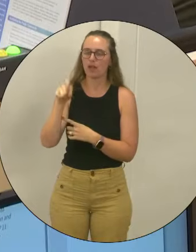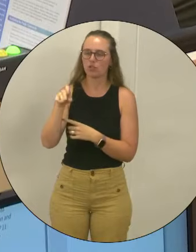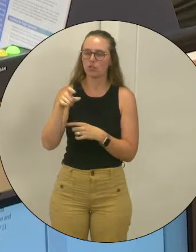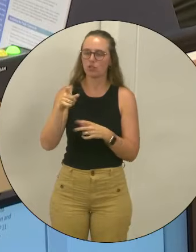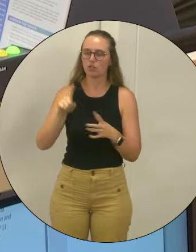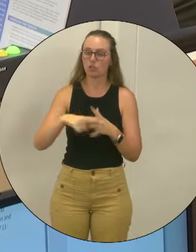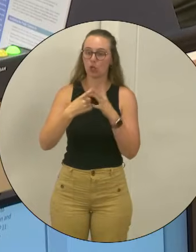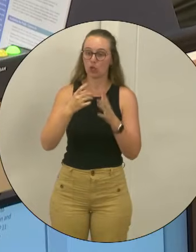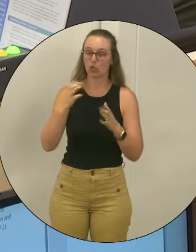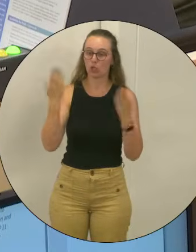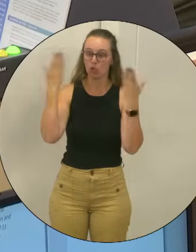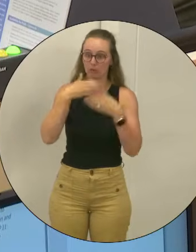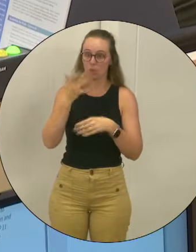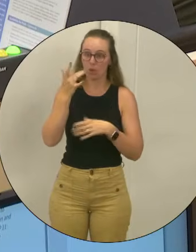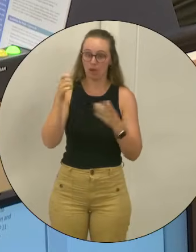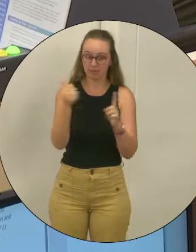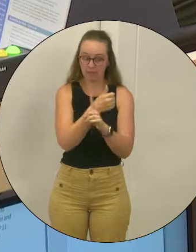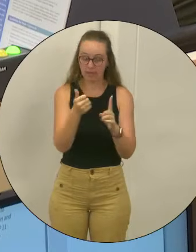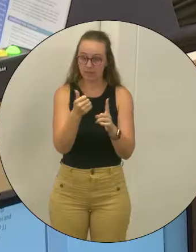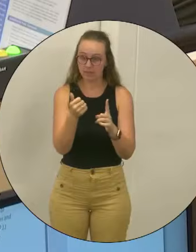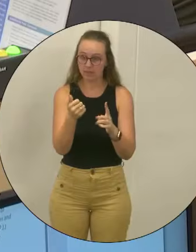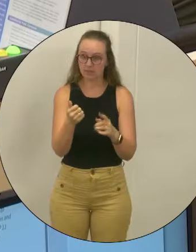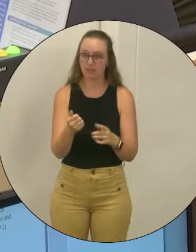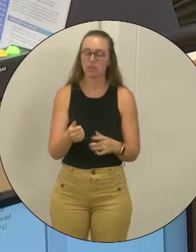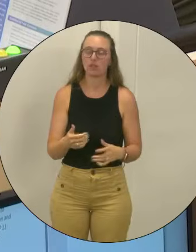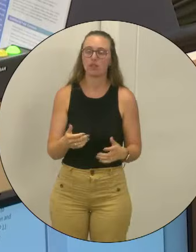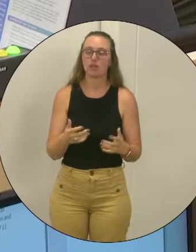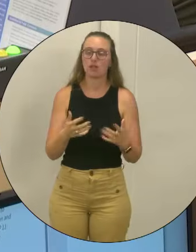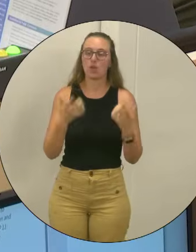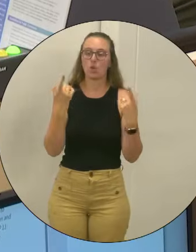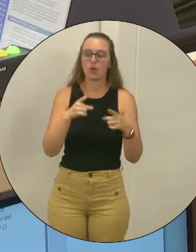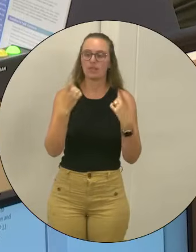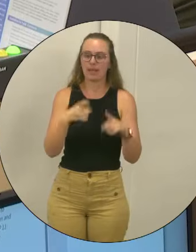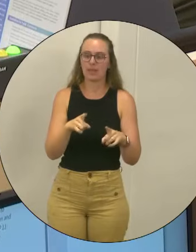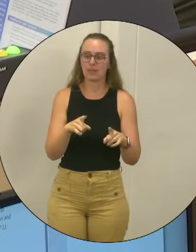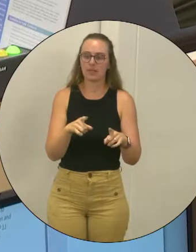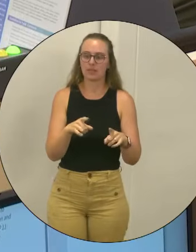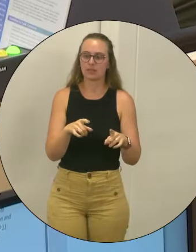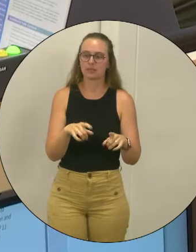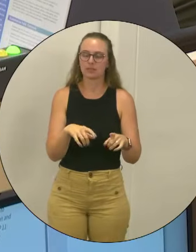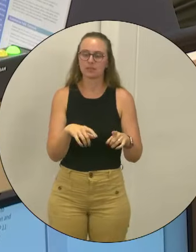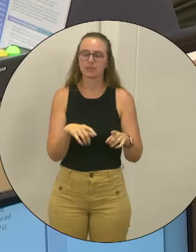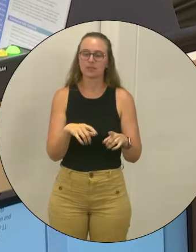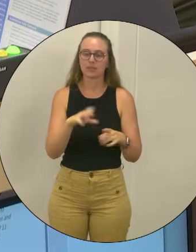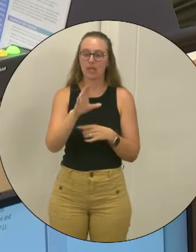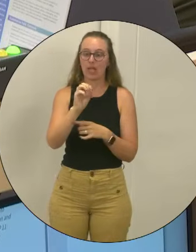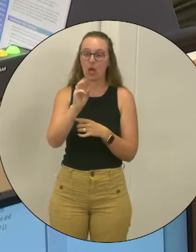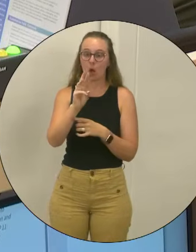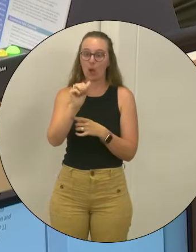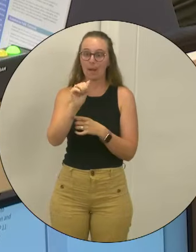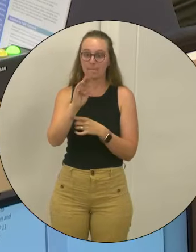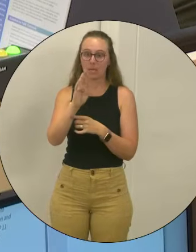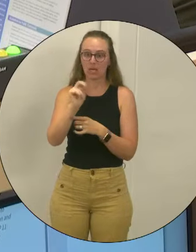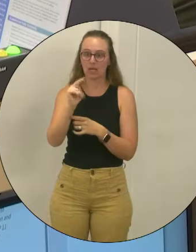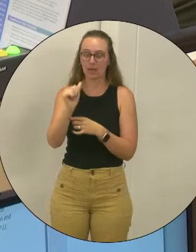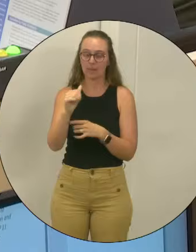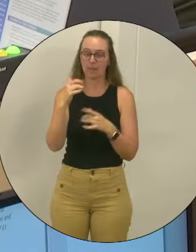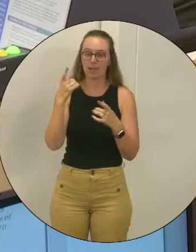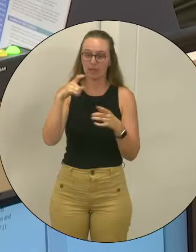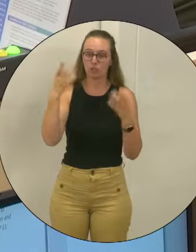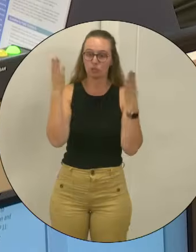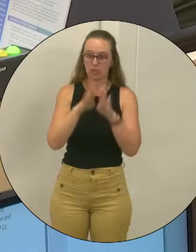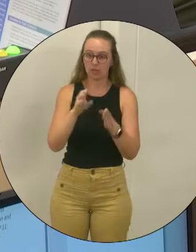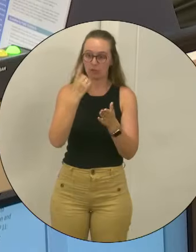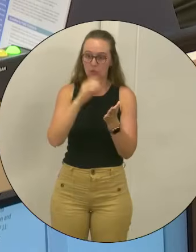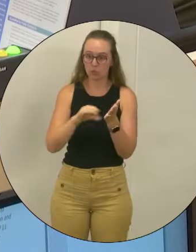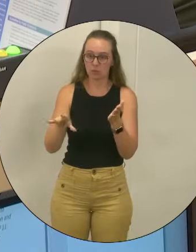a curfew because of the violence, what's happening in our city. Cowabunga Bay had to shut down their event for their students